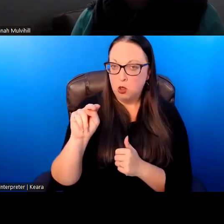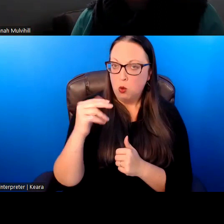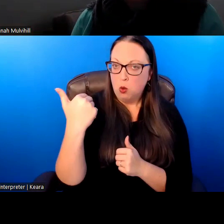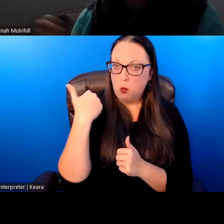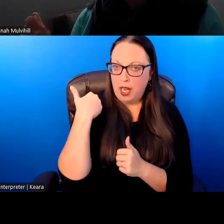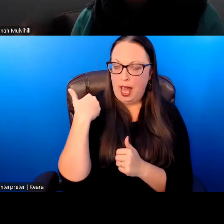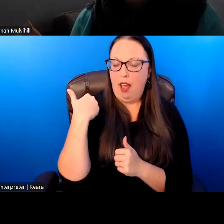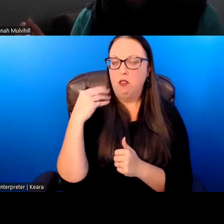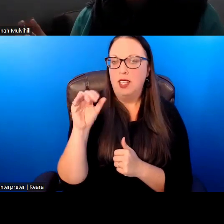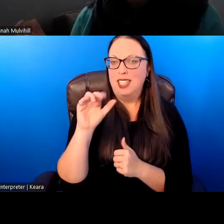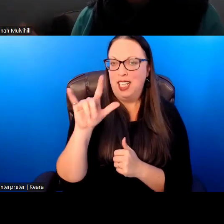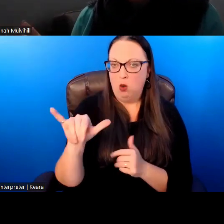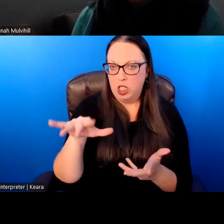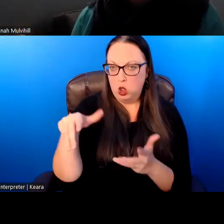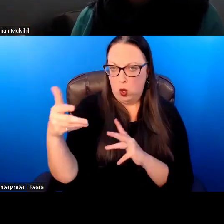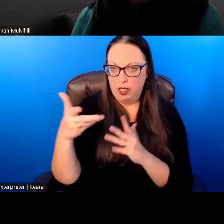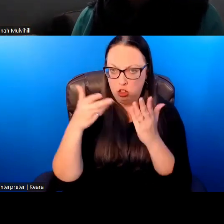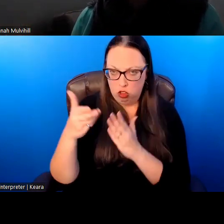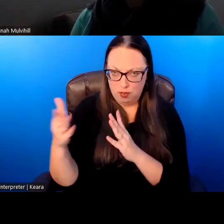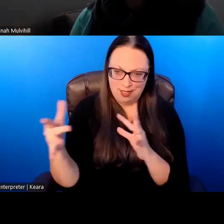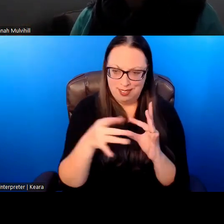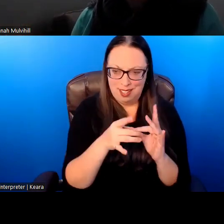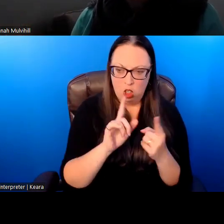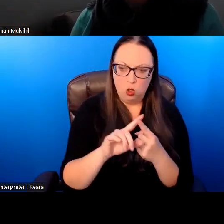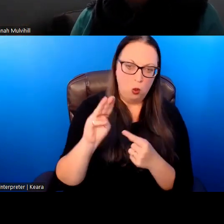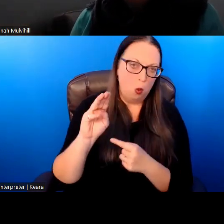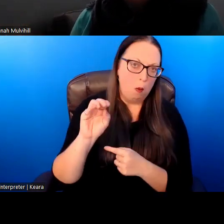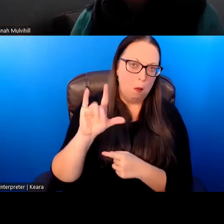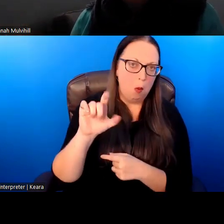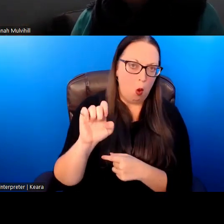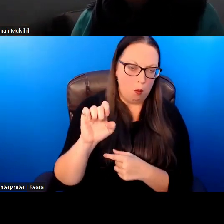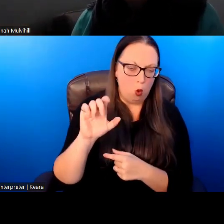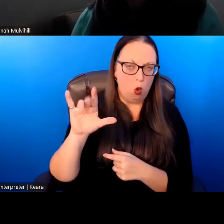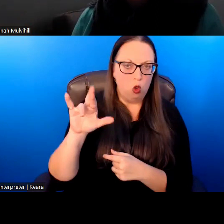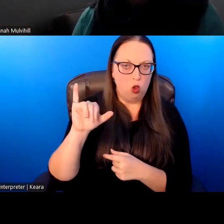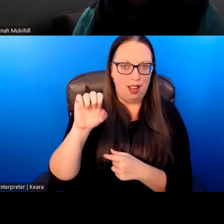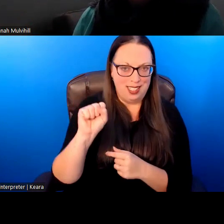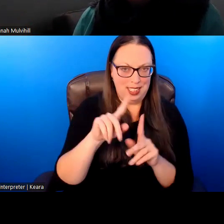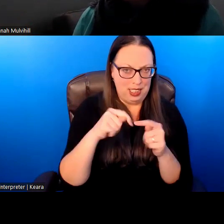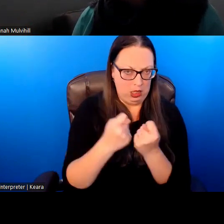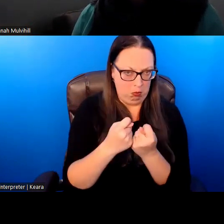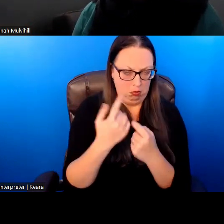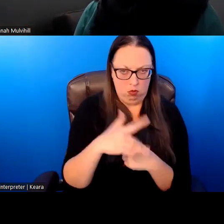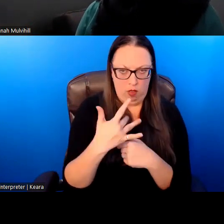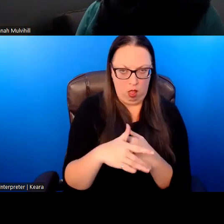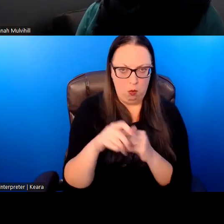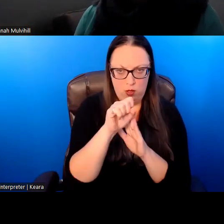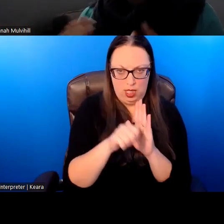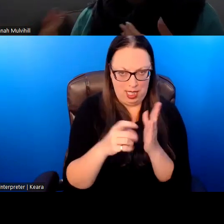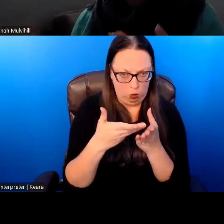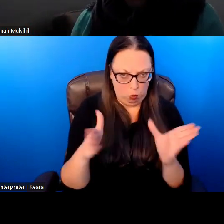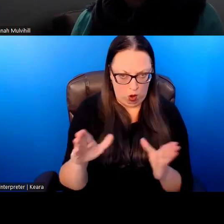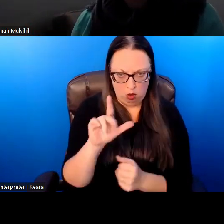crisis services that are tied to our mobile crisis teams. Those are available statewide 24/7. And